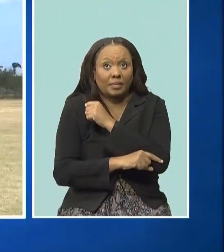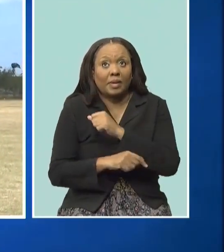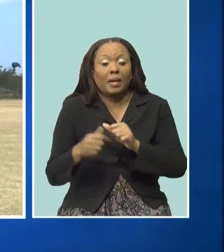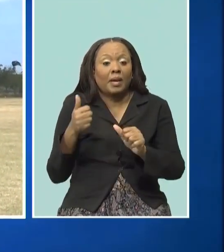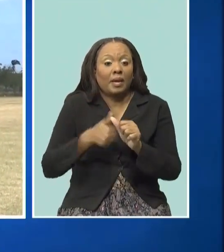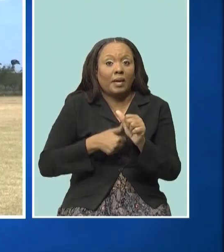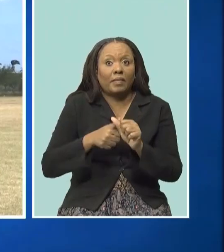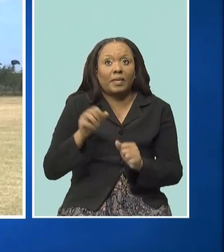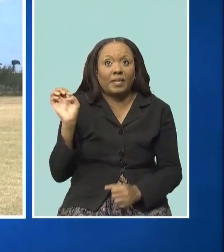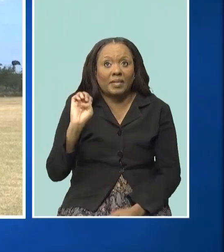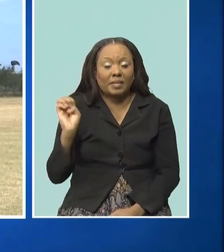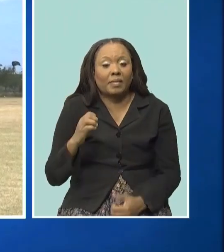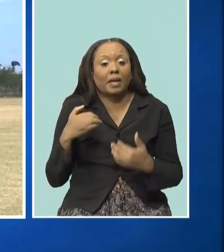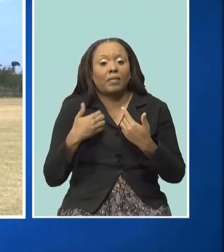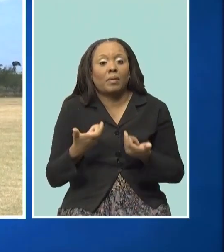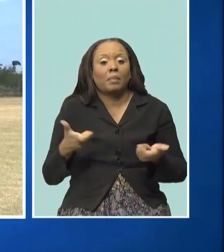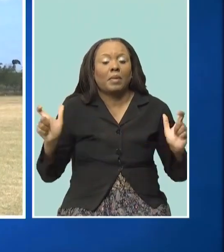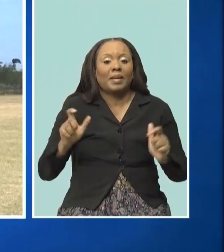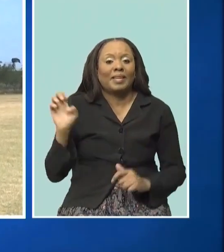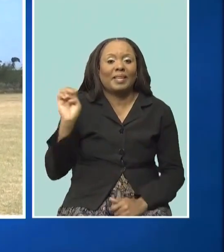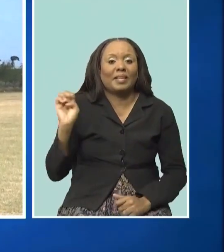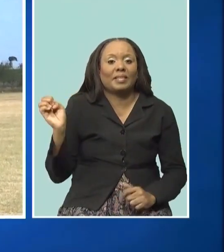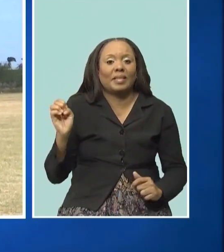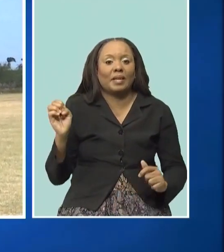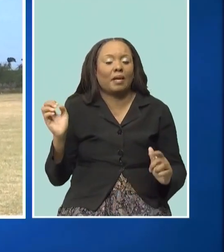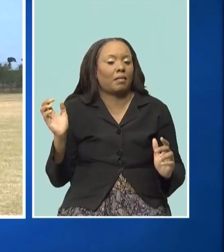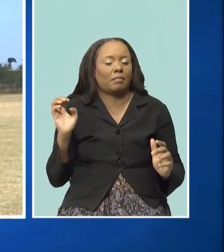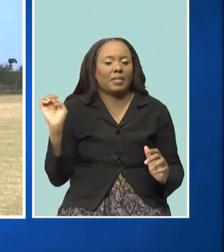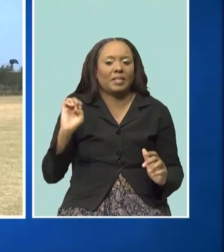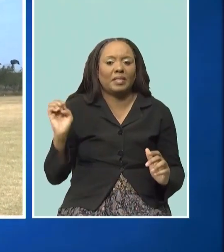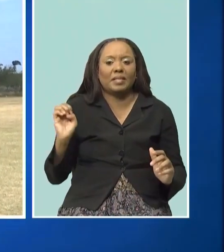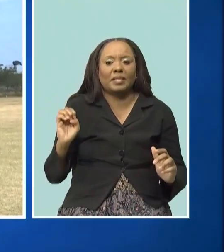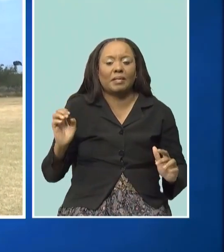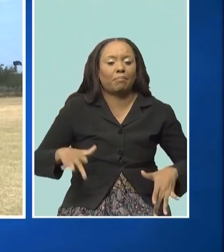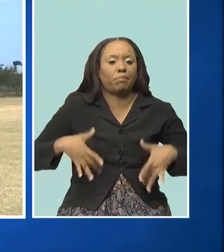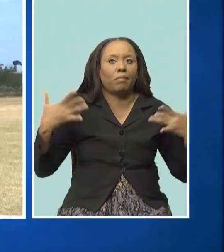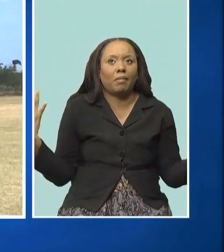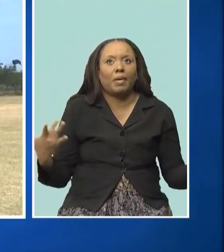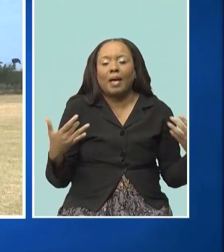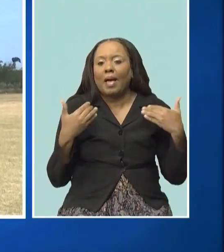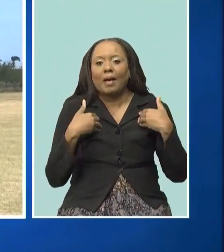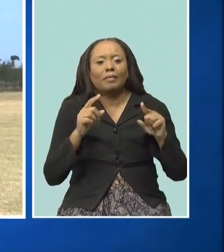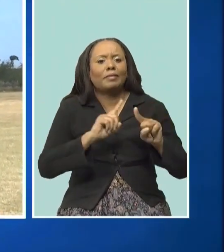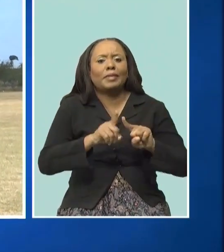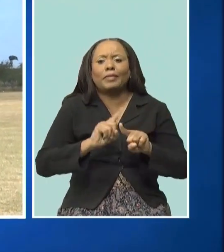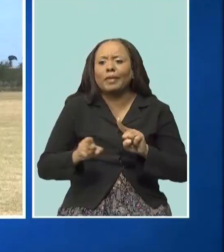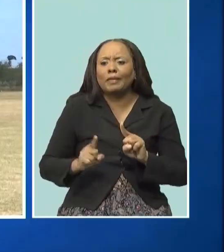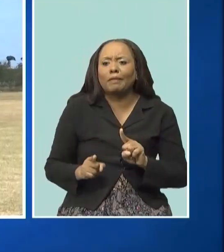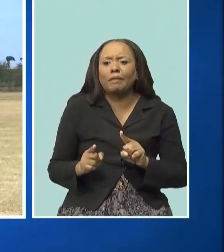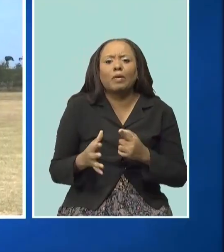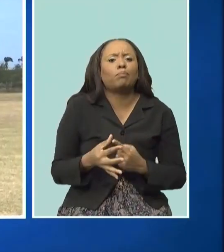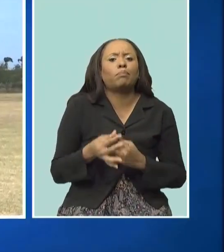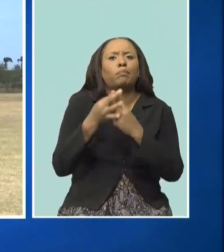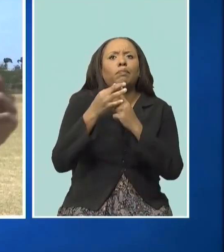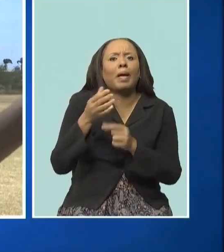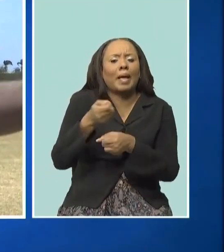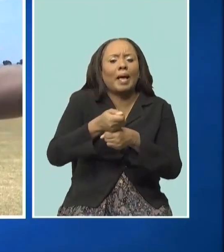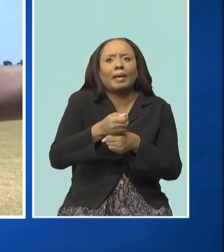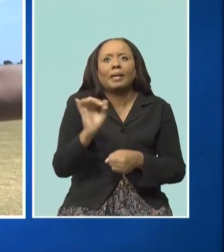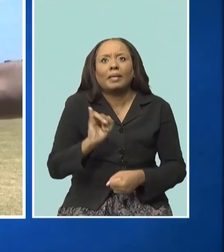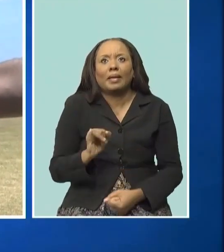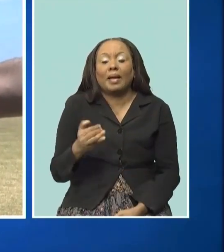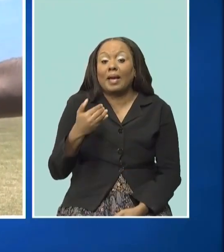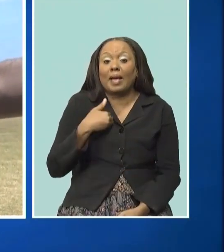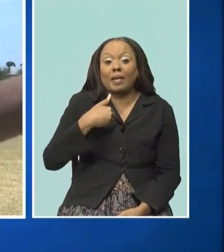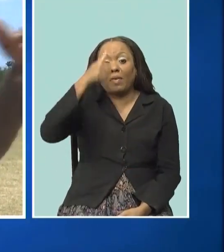Easter we tend to have an Easter fiesta, where that people bring the most unusual kites, things that where you don't expect. Like, for instance, I have a